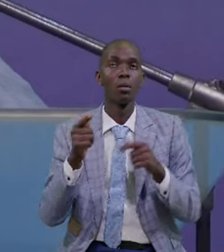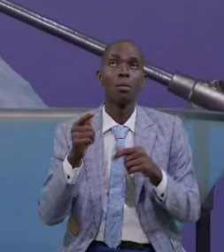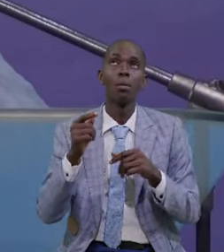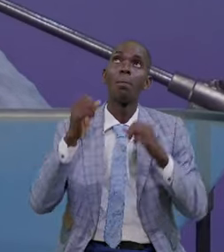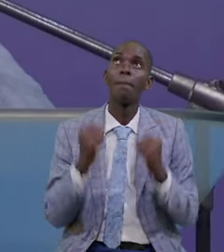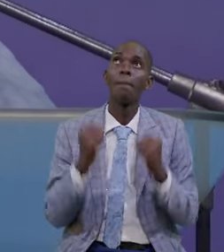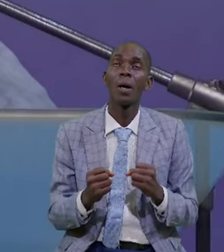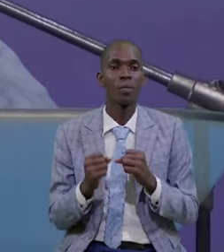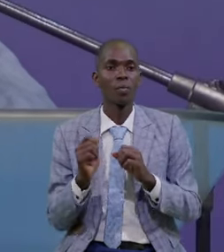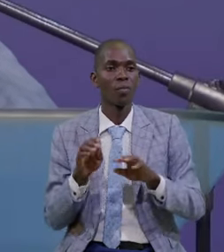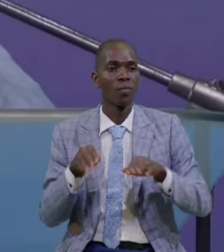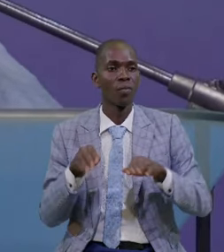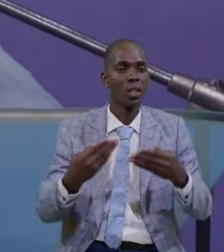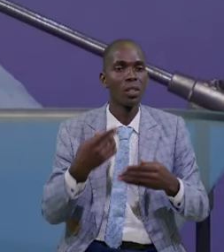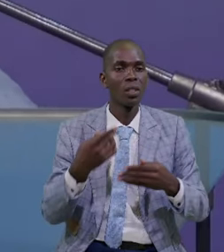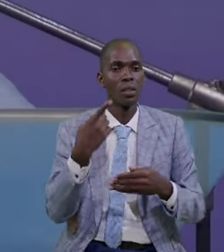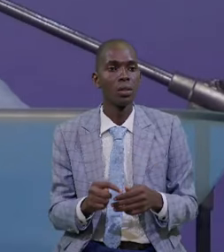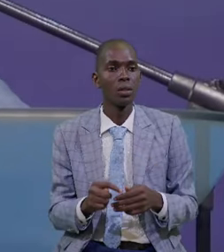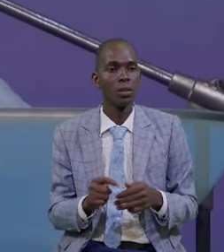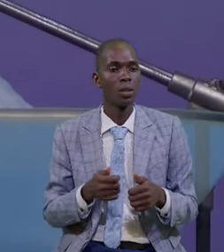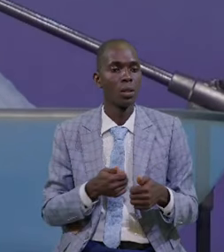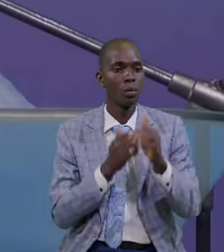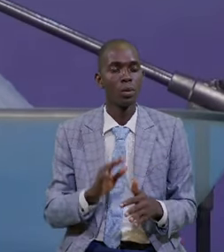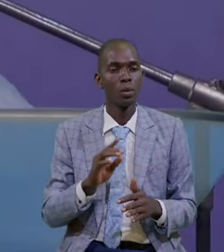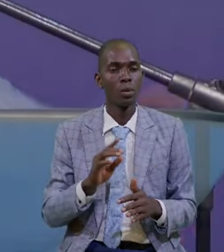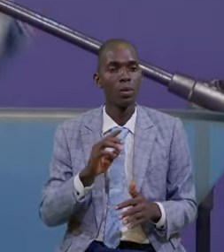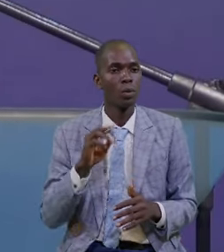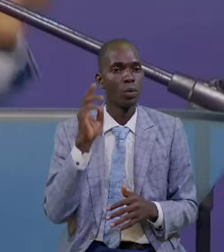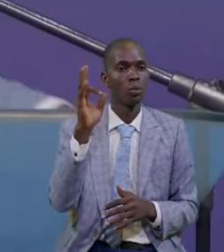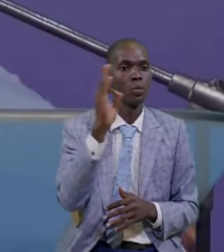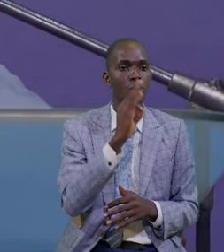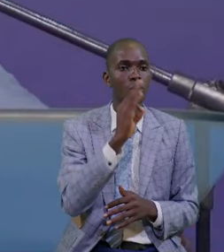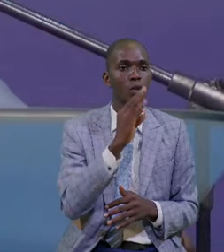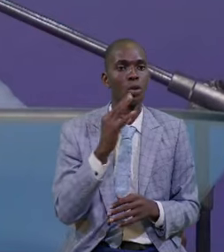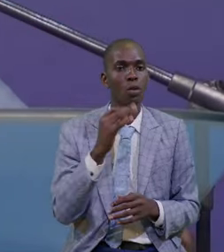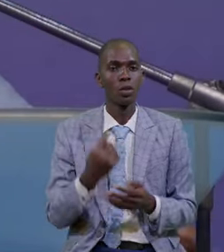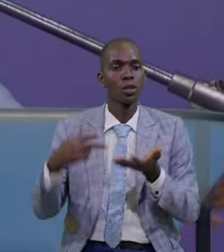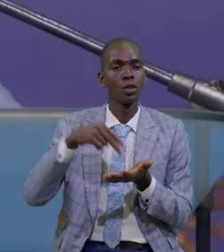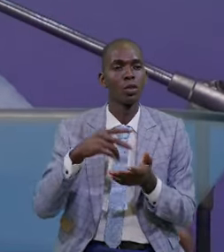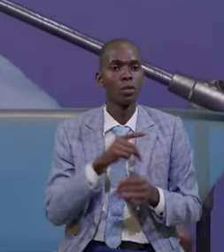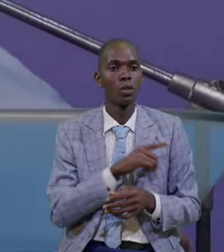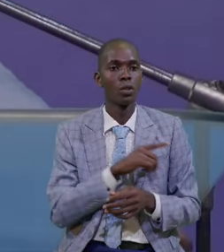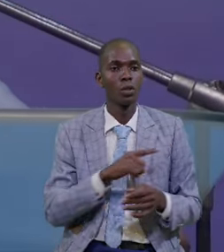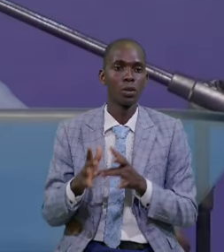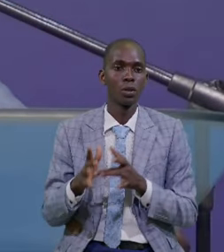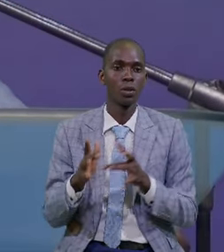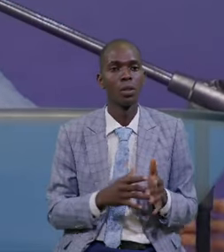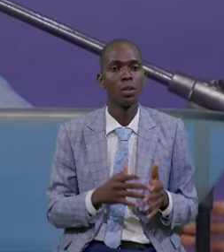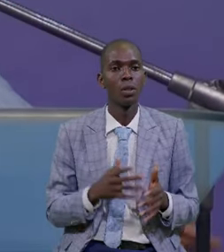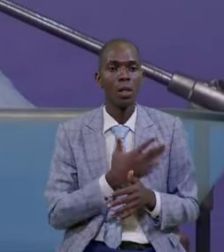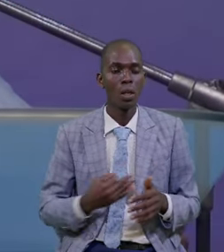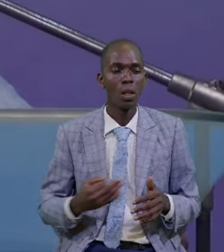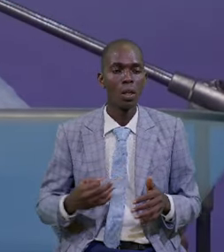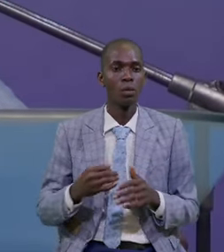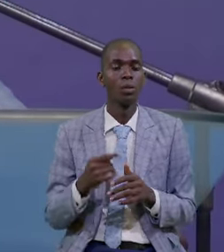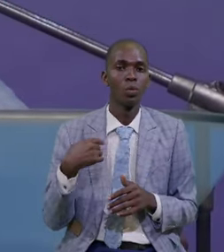apostles witness of the resurrection of the Lord Jesus. That's the power. He shall receive power. And we